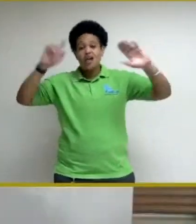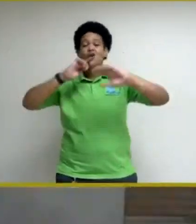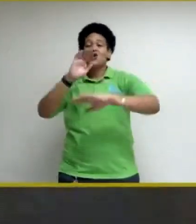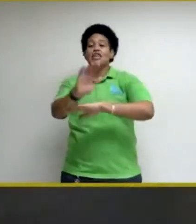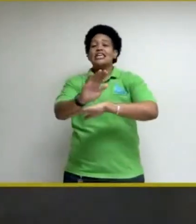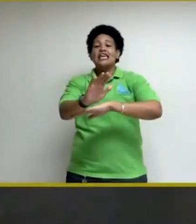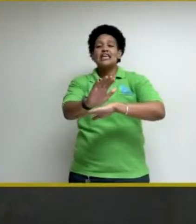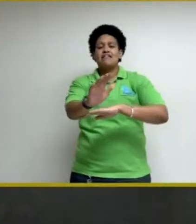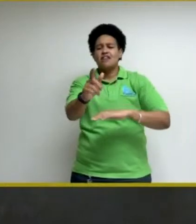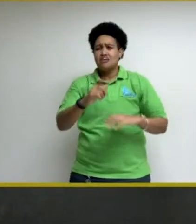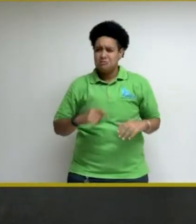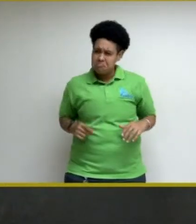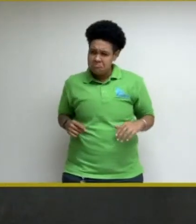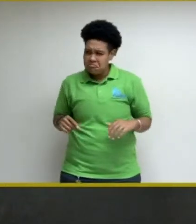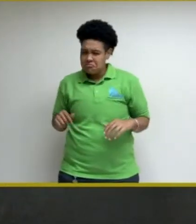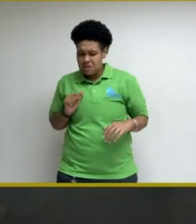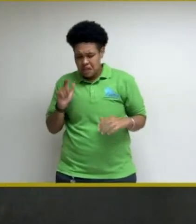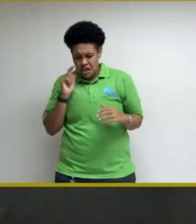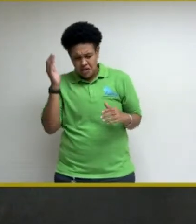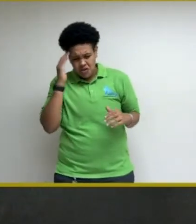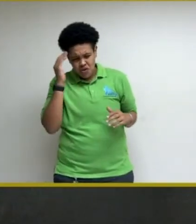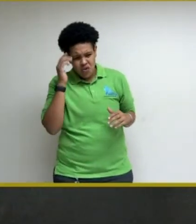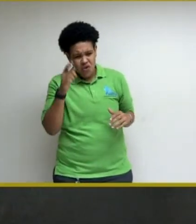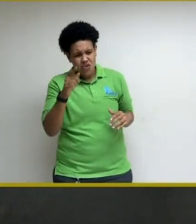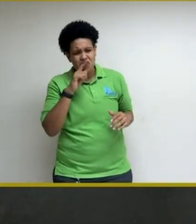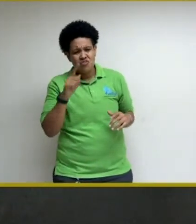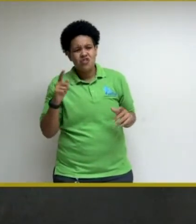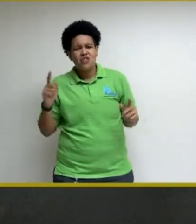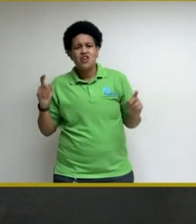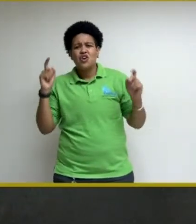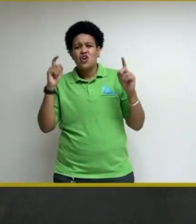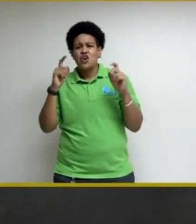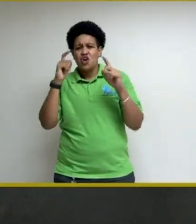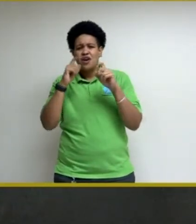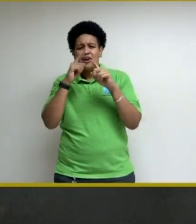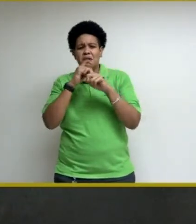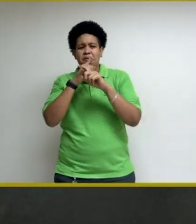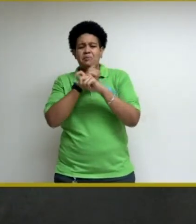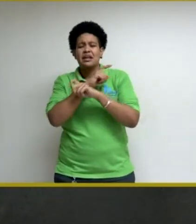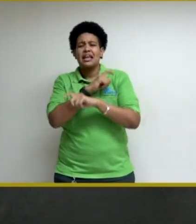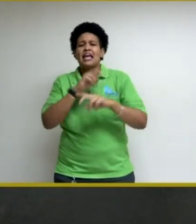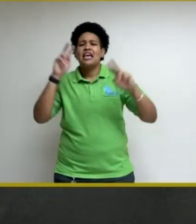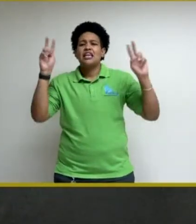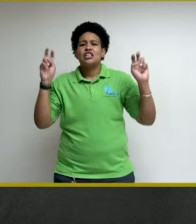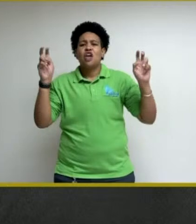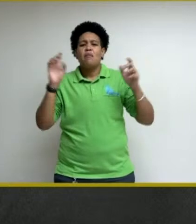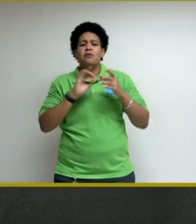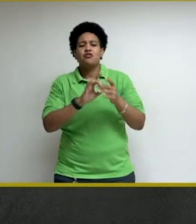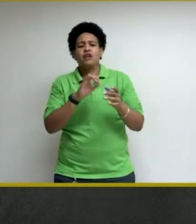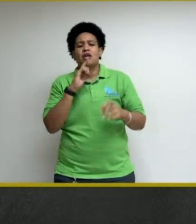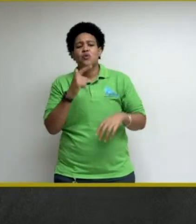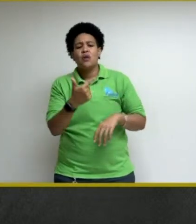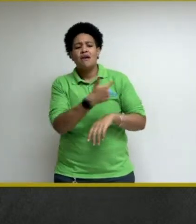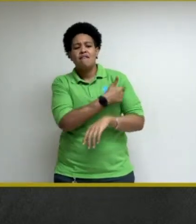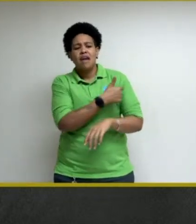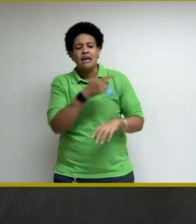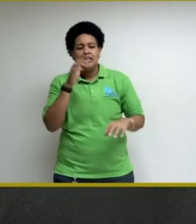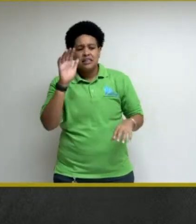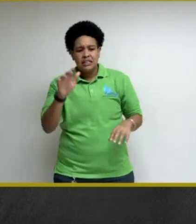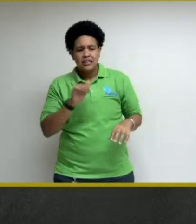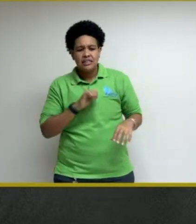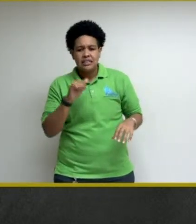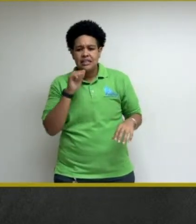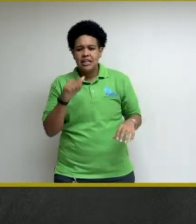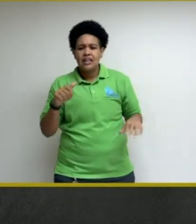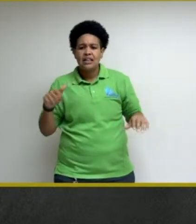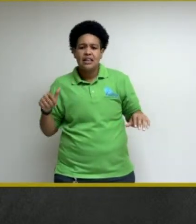everyone. I know this is a very complicated topic, but in terms of the vaccines, I'm not